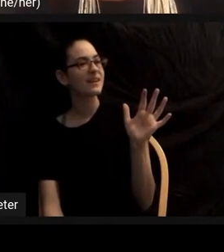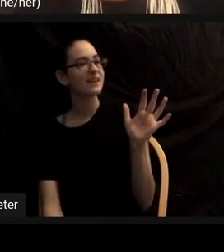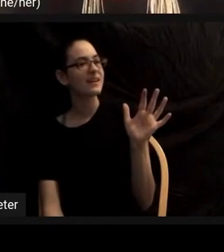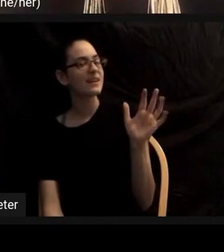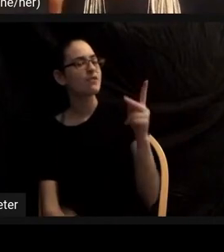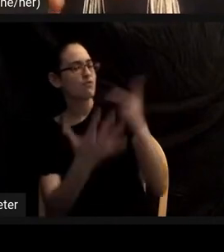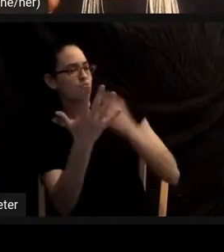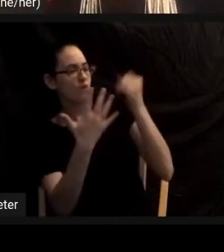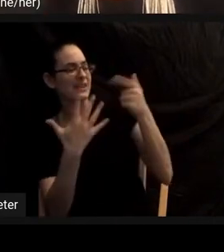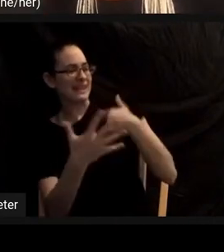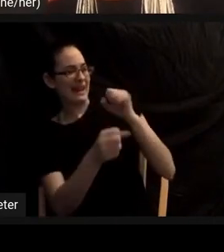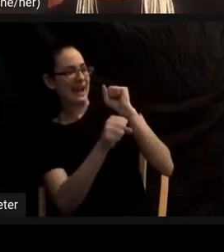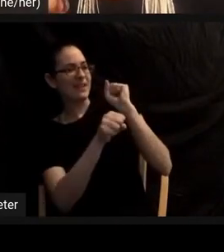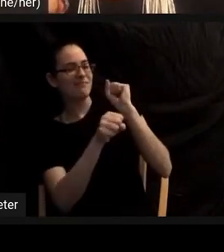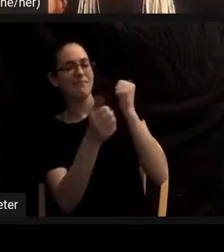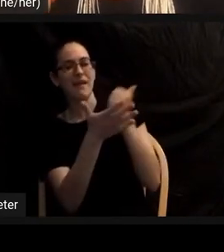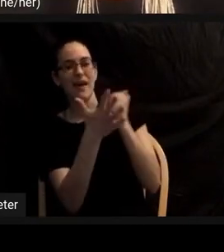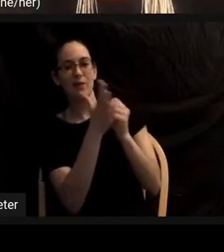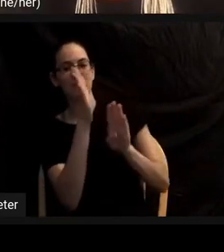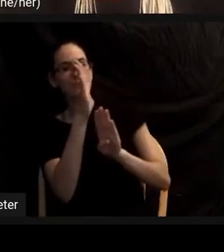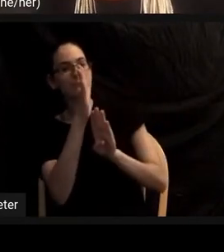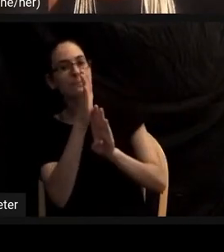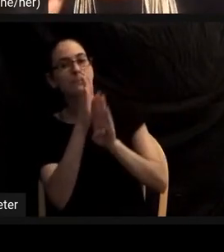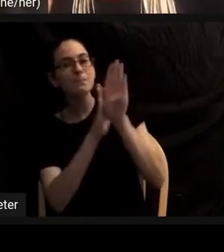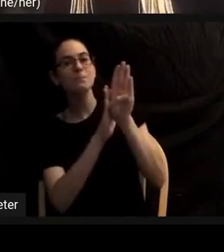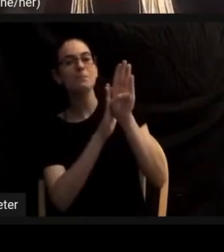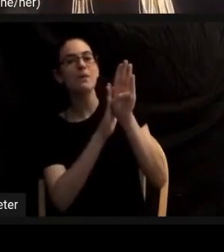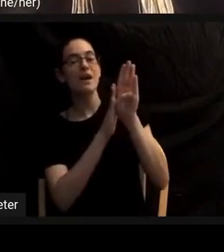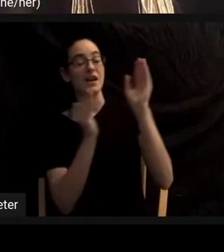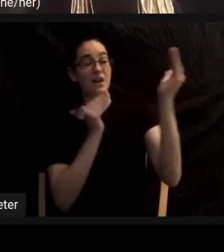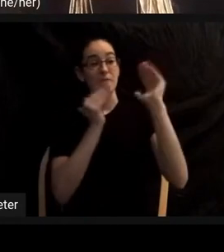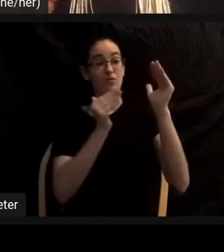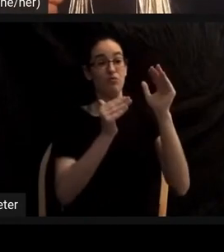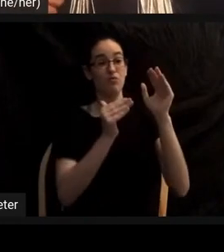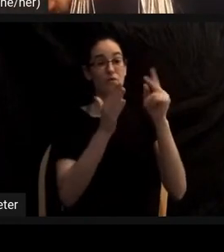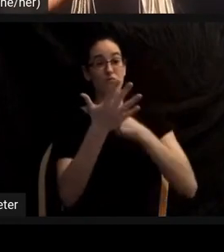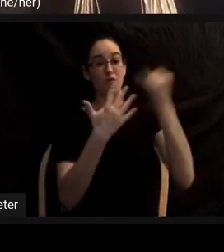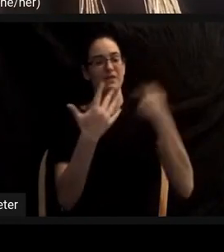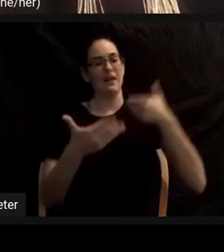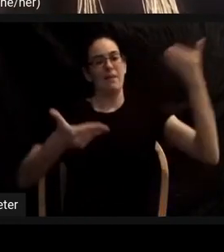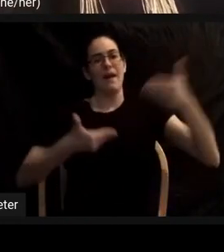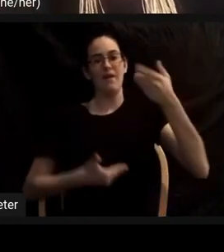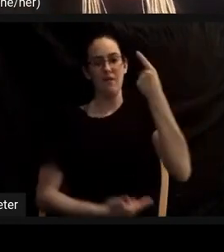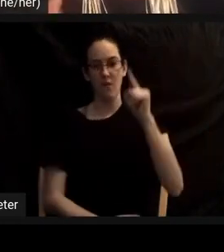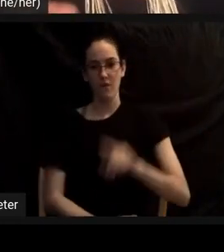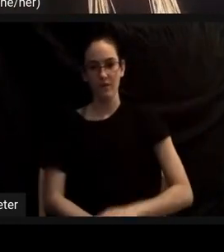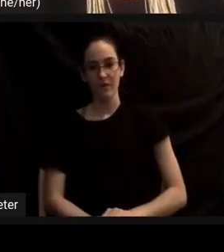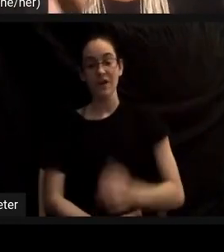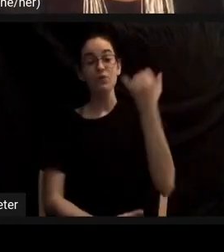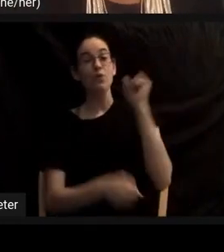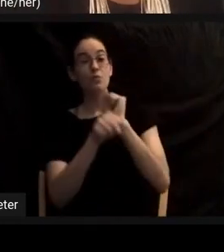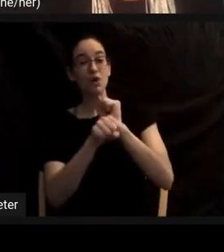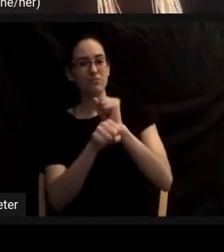the projects that I'm helping generate versus ones that I'm hired for. Now, the ones I'm generating, I